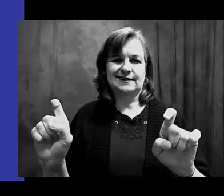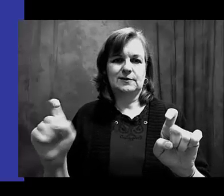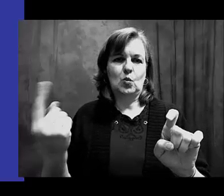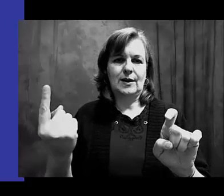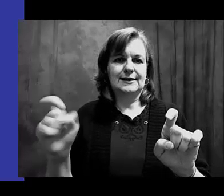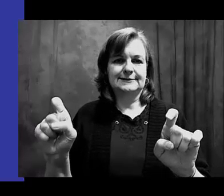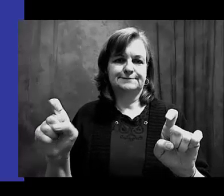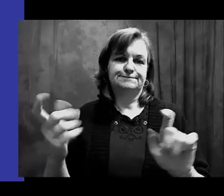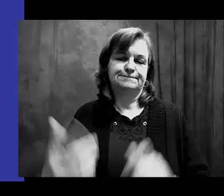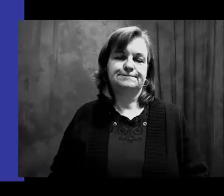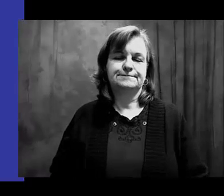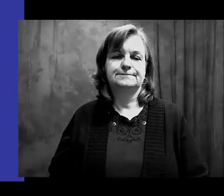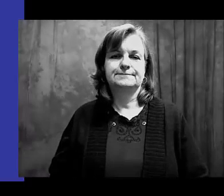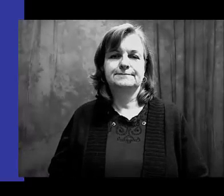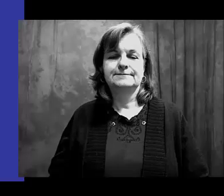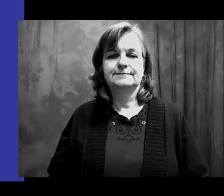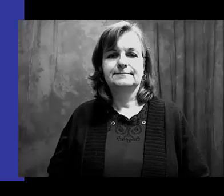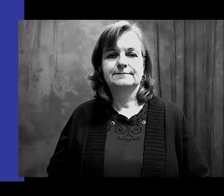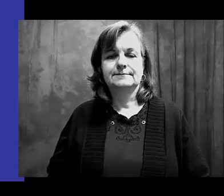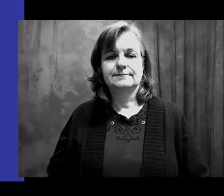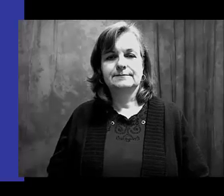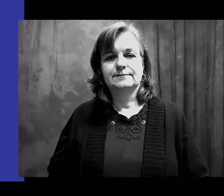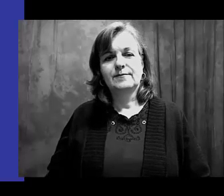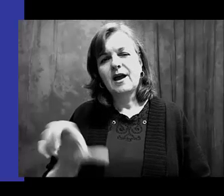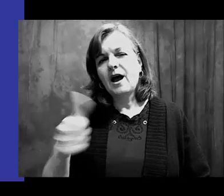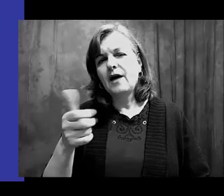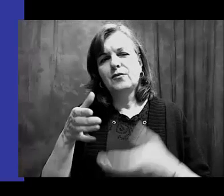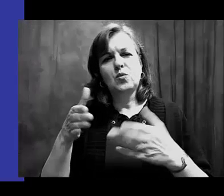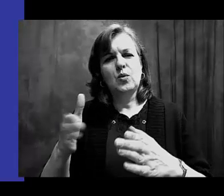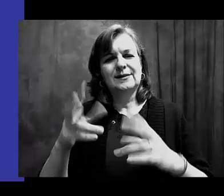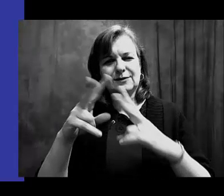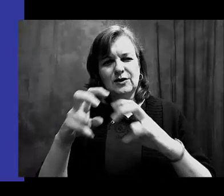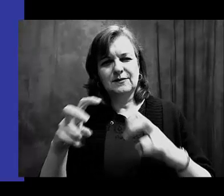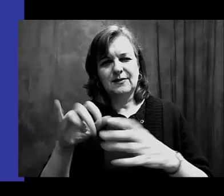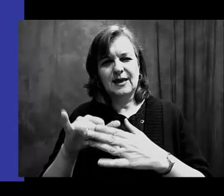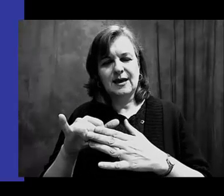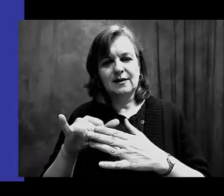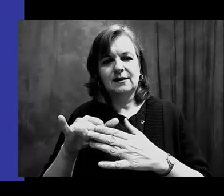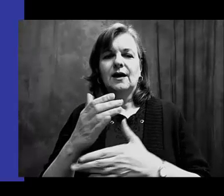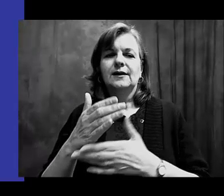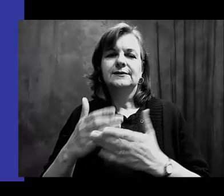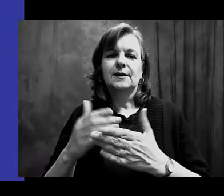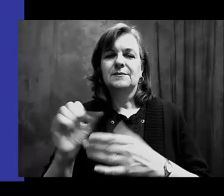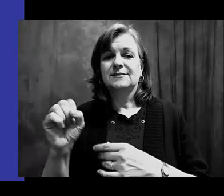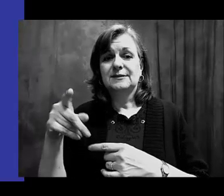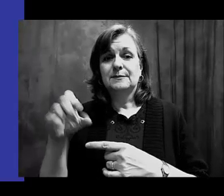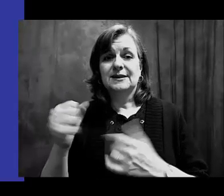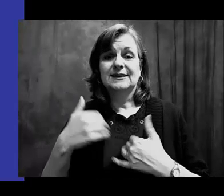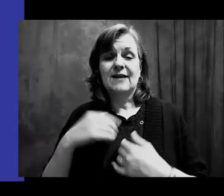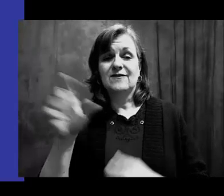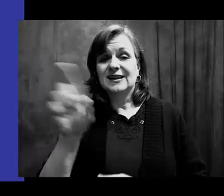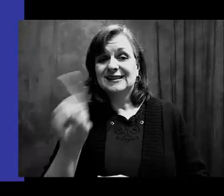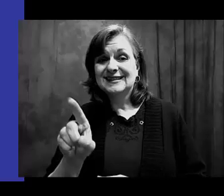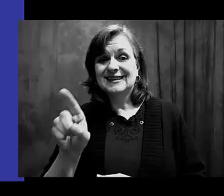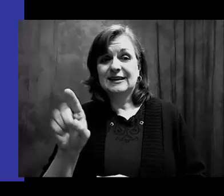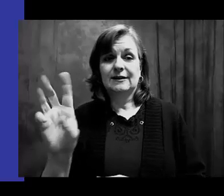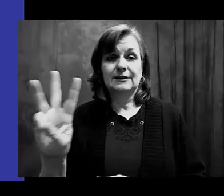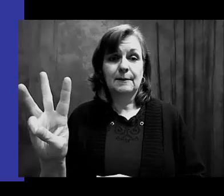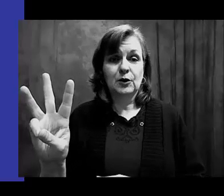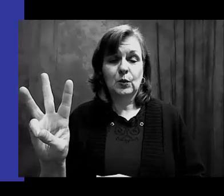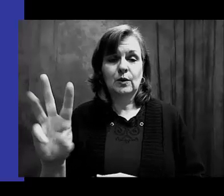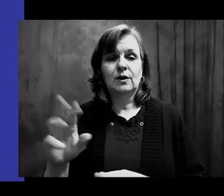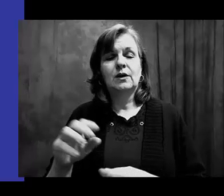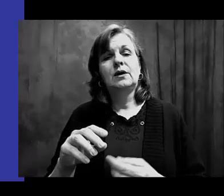Okay? You can look at other variability. There's ZW possibilities in particular